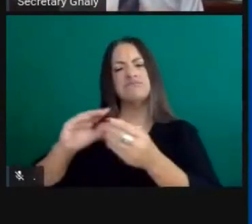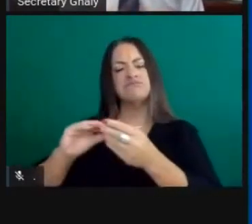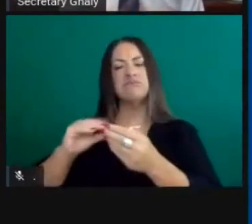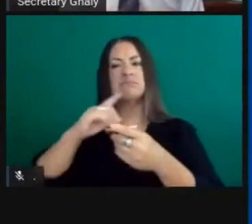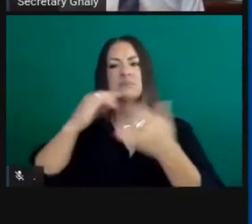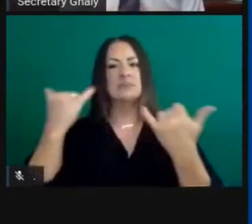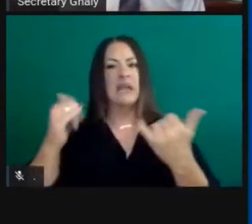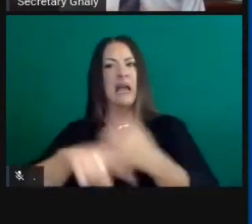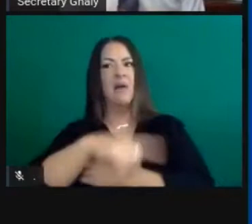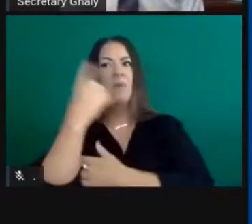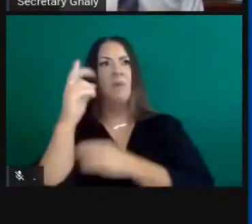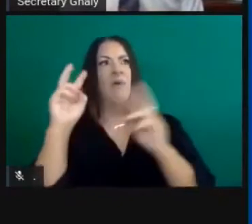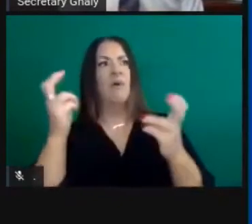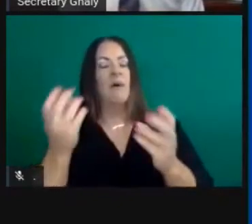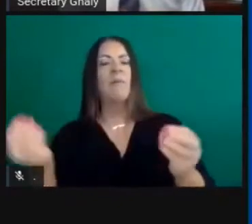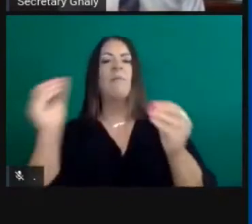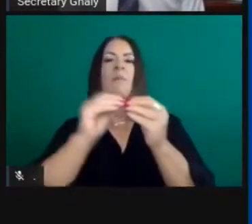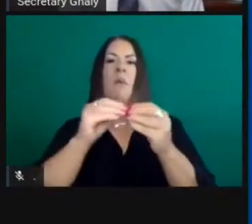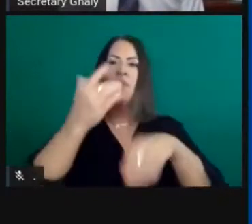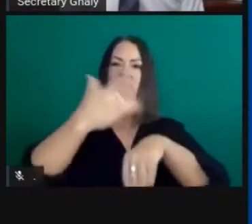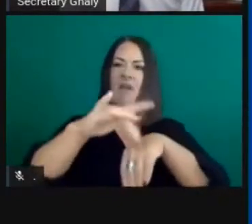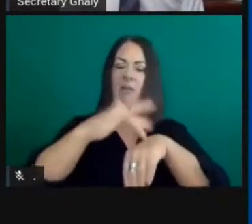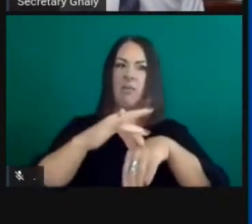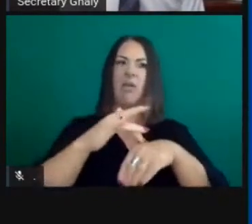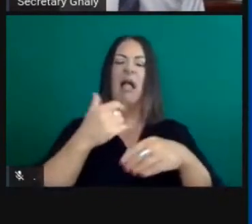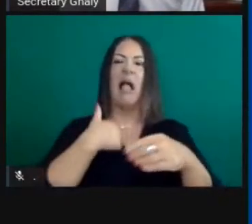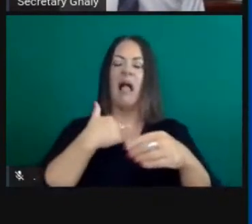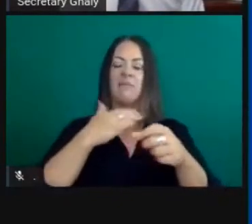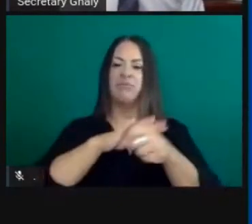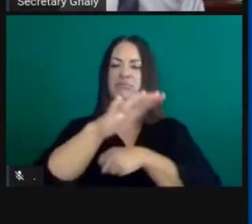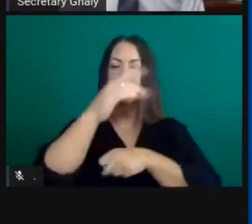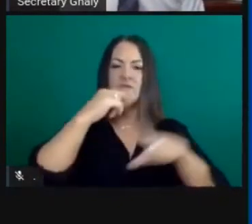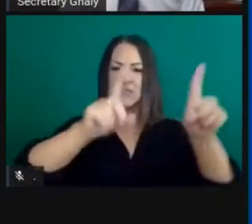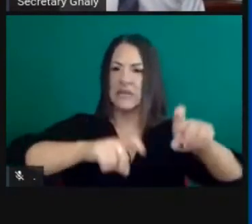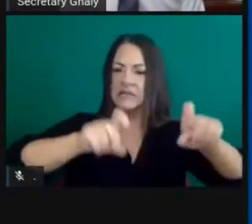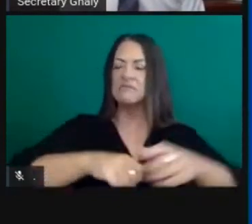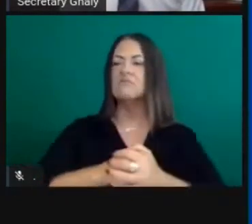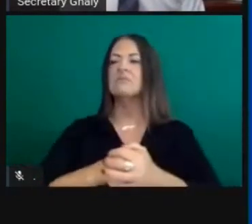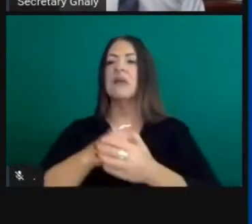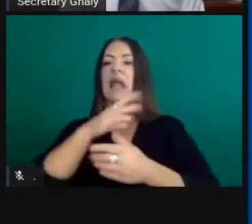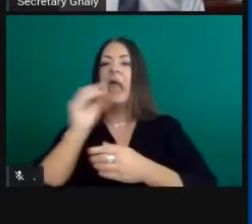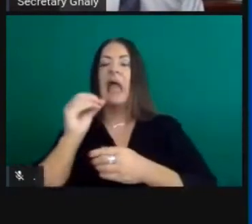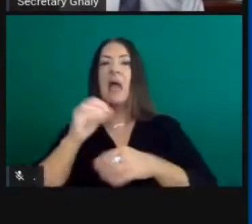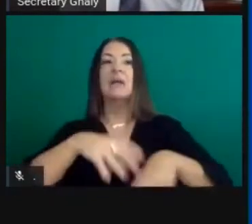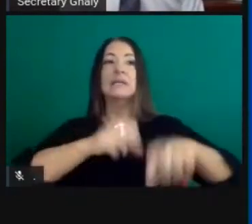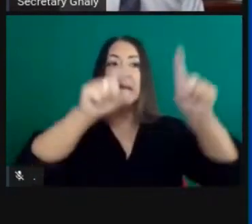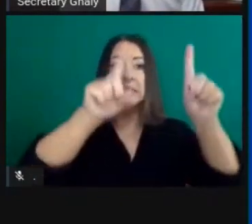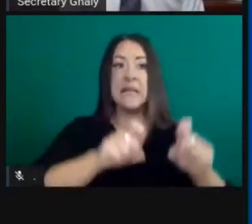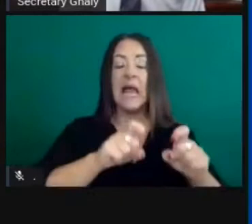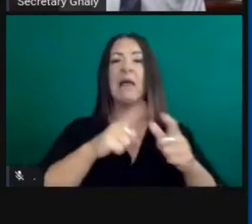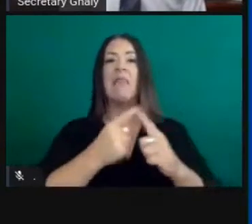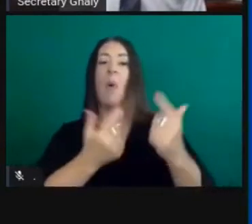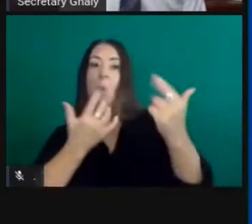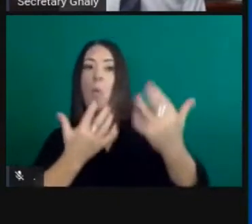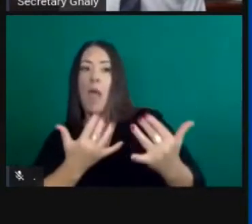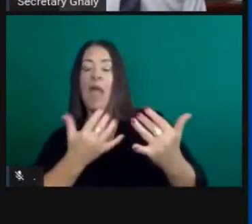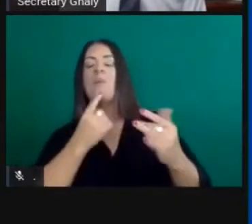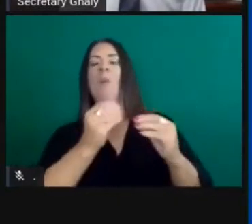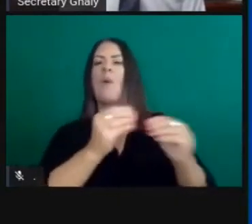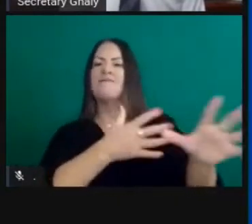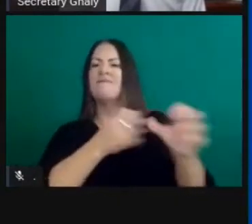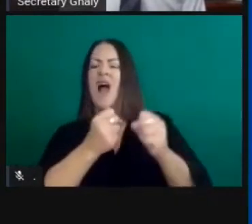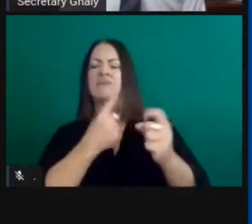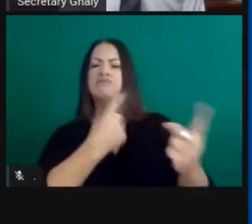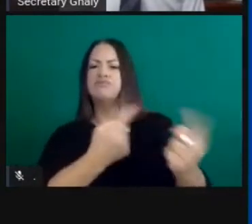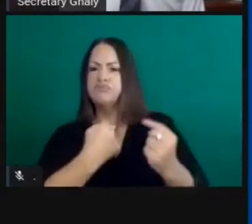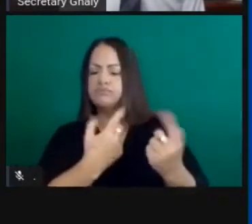time where testing is more available, that turnaround times are shortened so that those test results can be more useful both